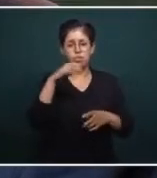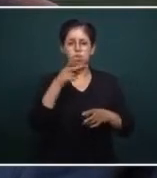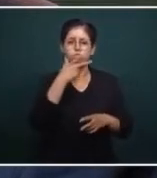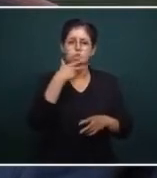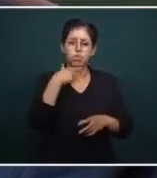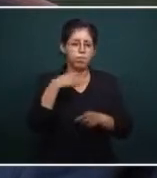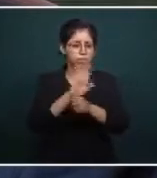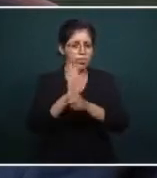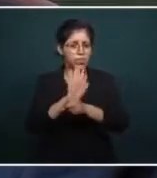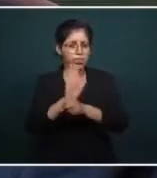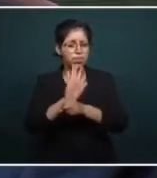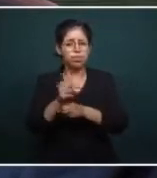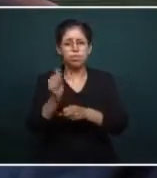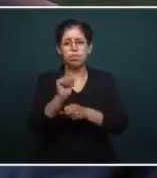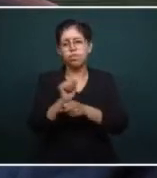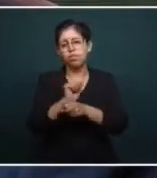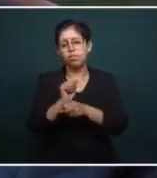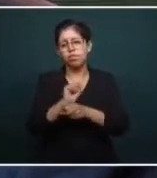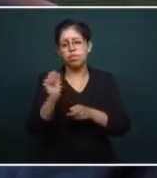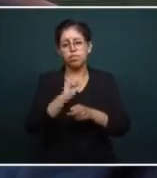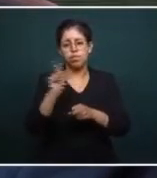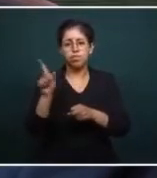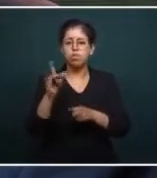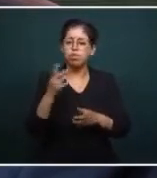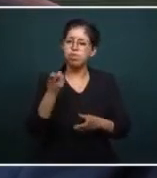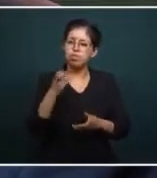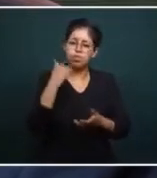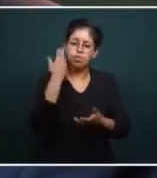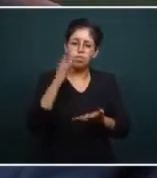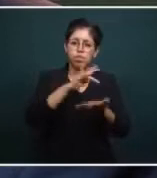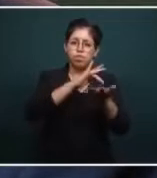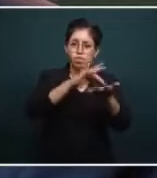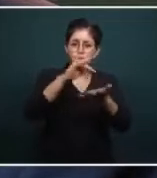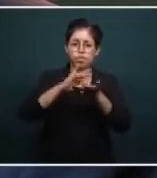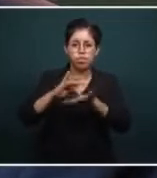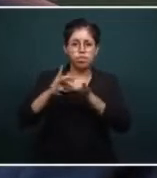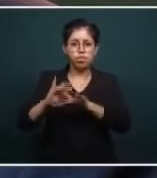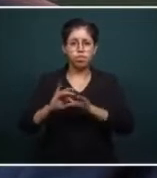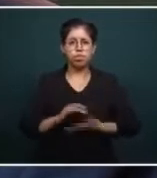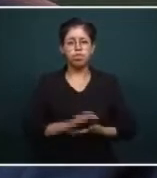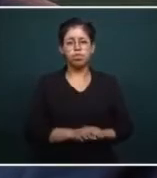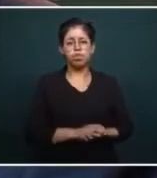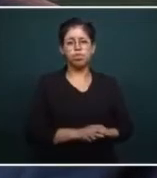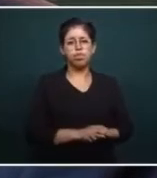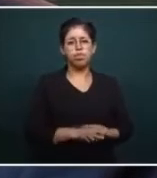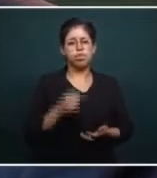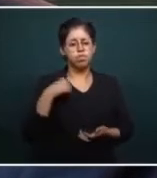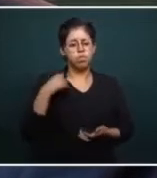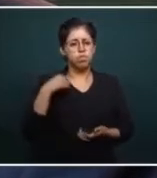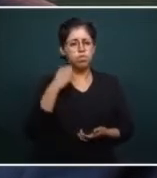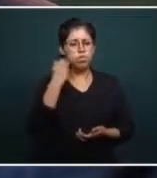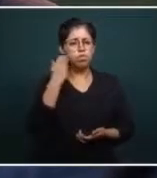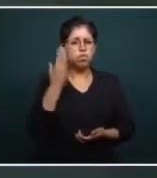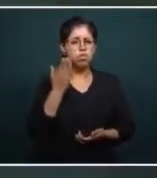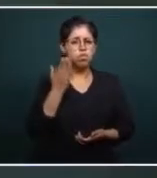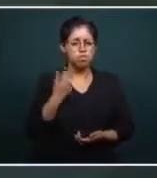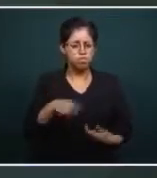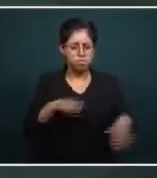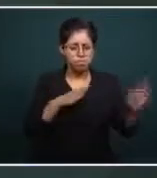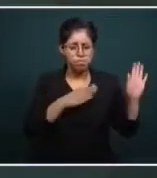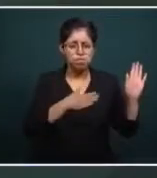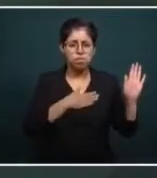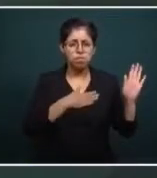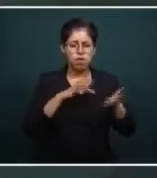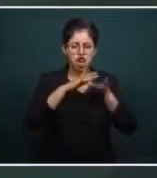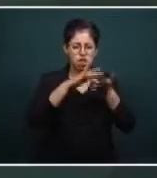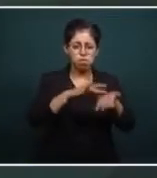seguir haciendo. and we're going to Es continue to parte do this. It's de part nuestra of our convicción, convictions, el apoyo a la